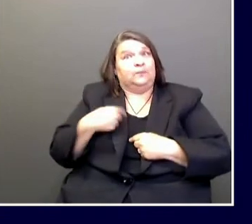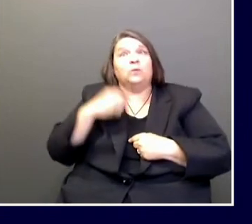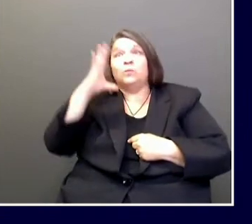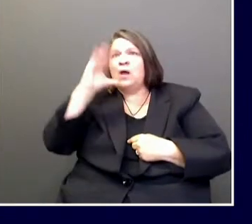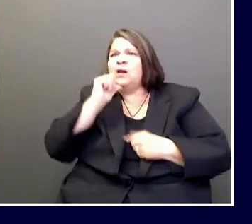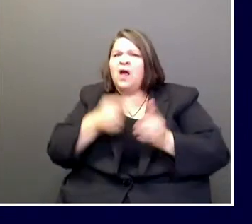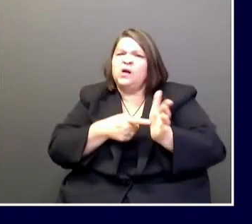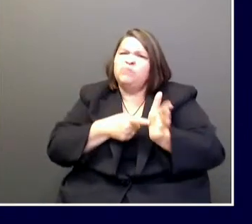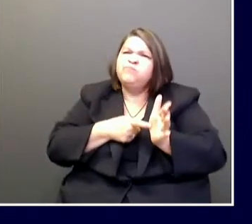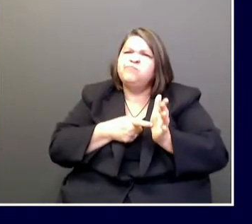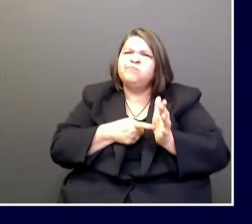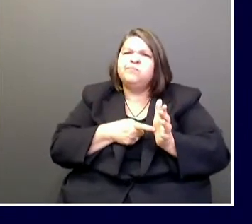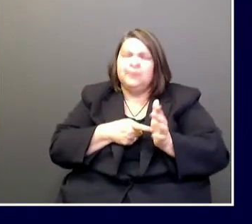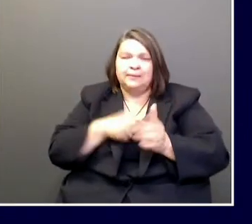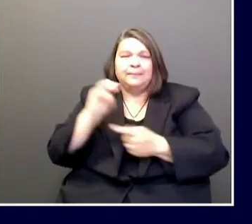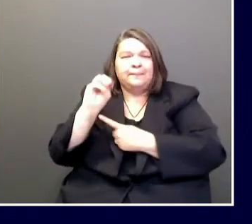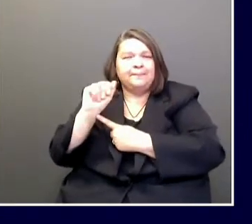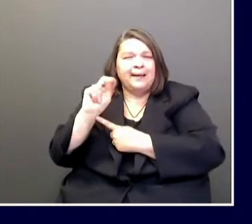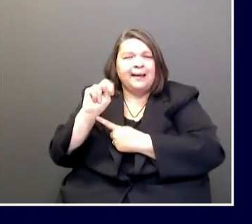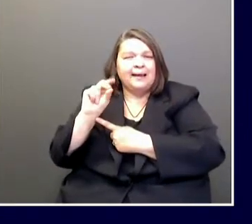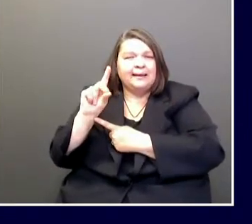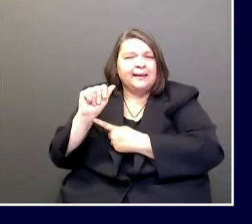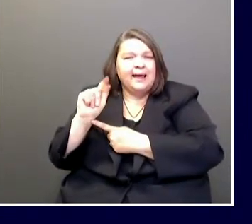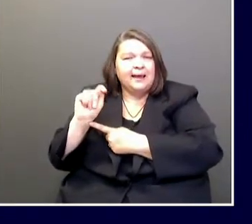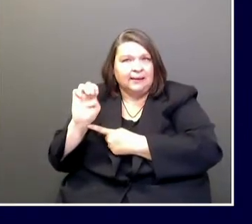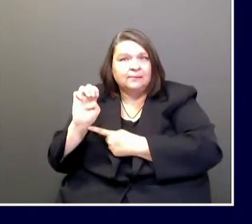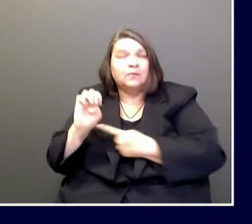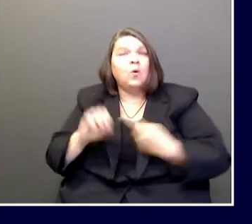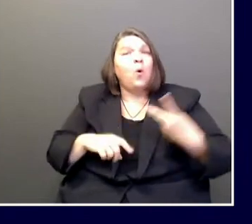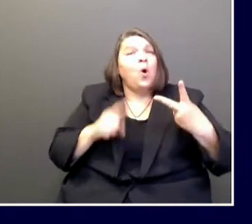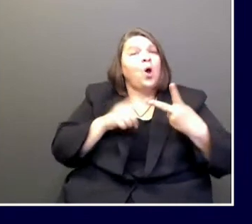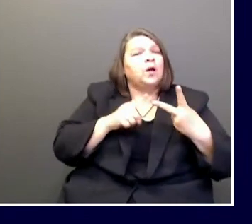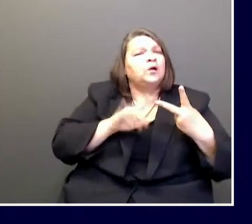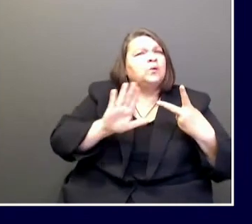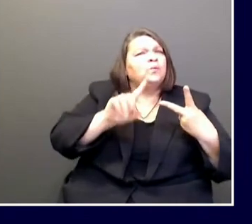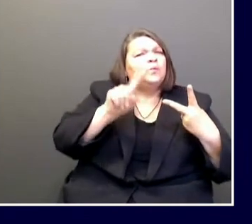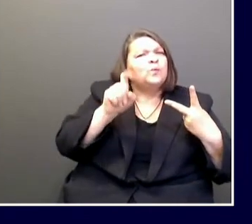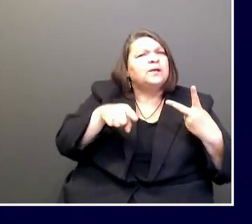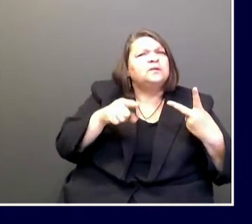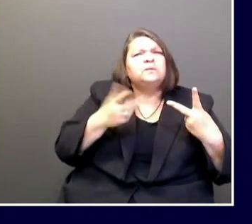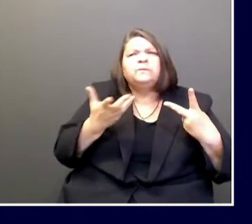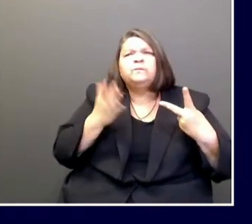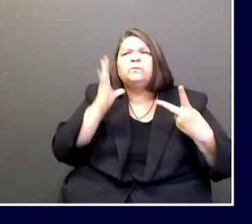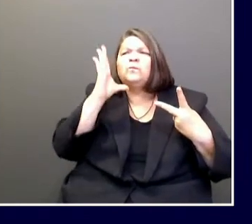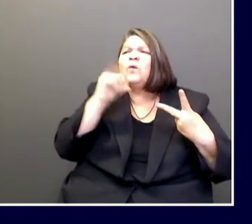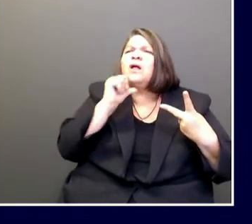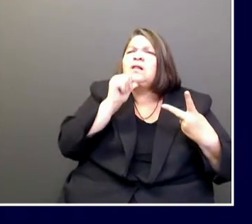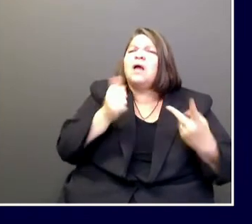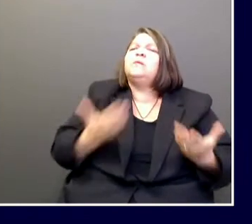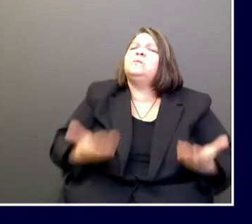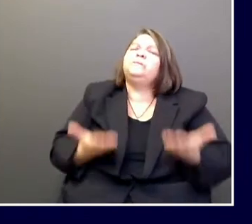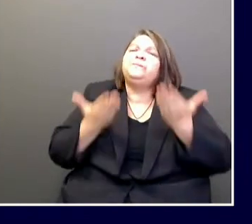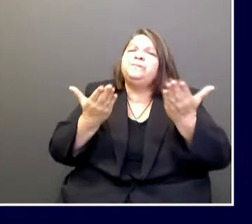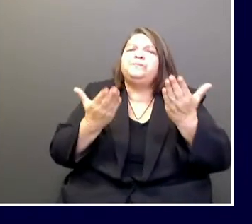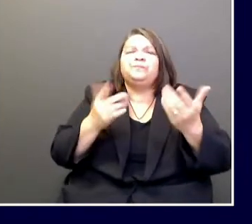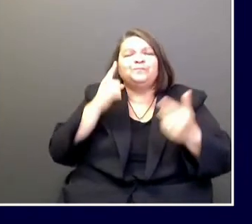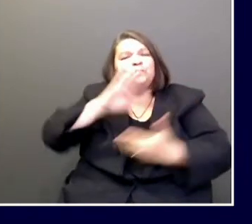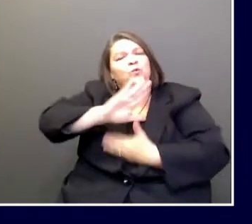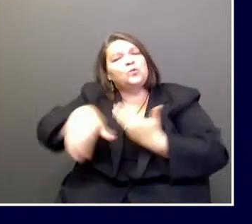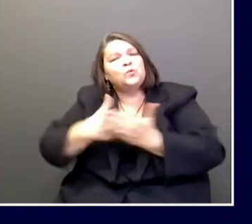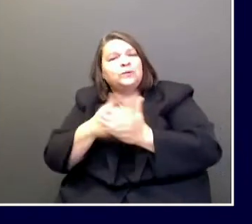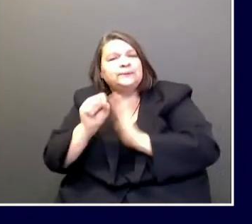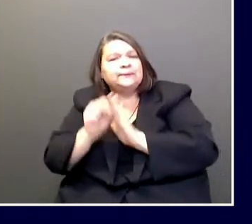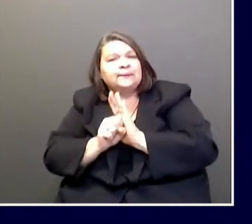one? Yes. Yep. I think this is the balance, at least in my mind. And Commissioner, please weigh in